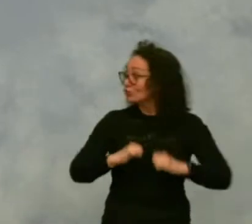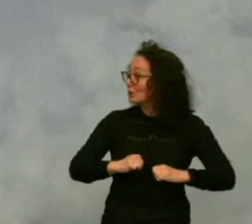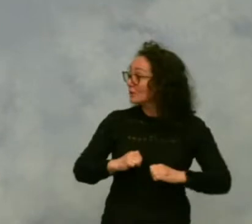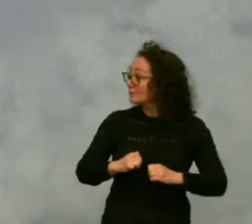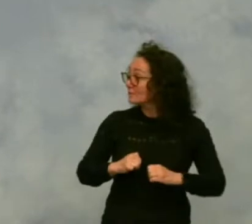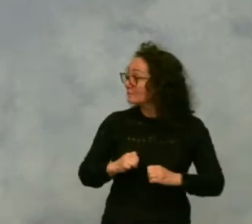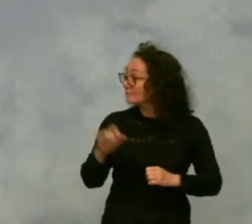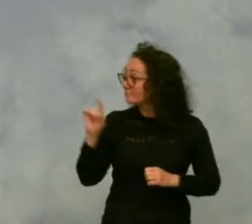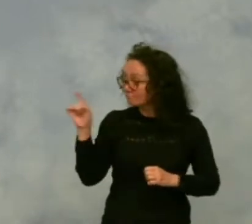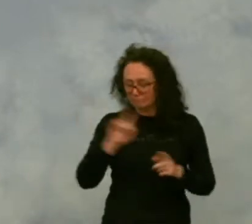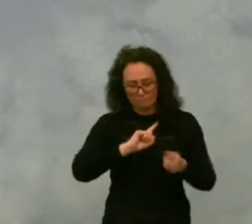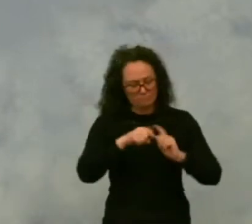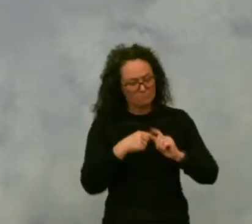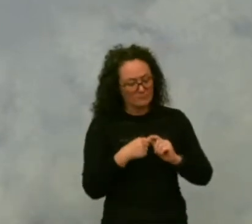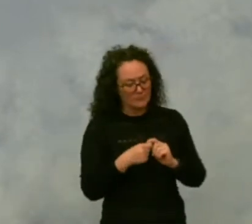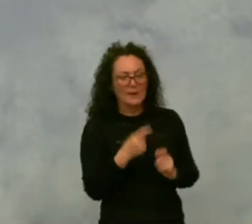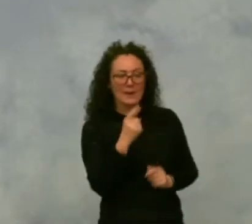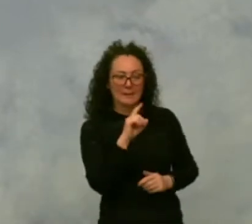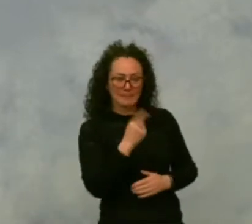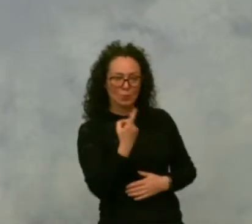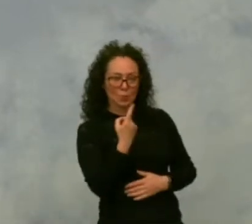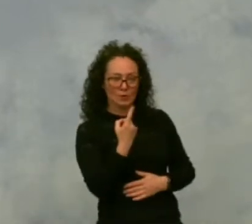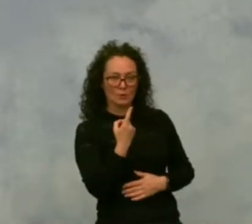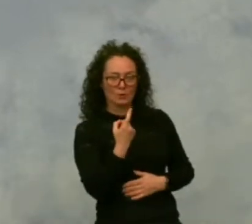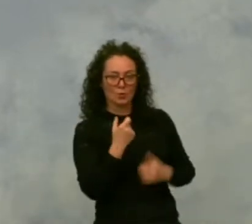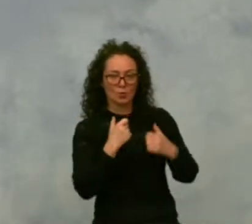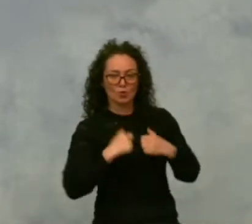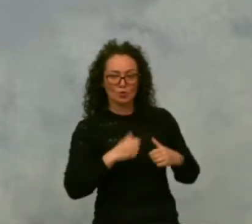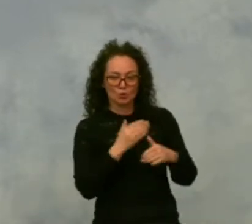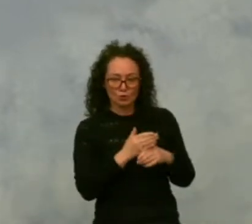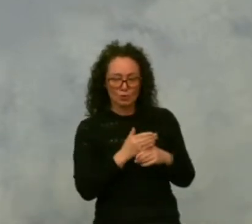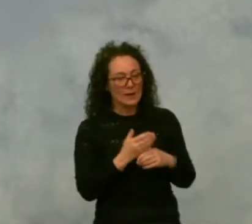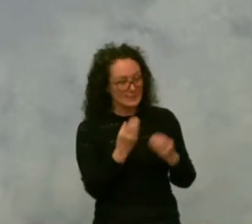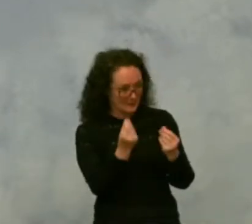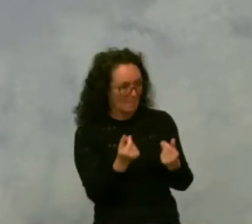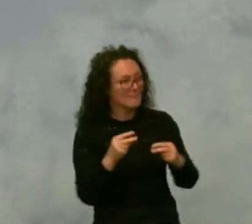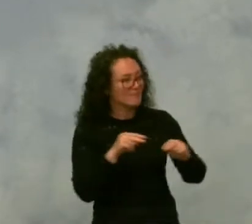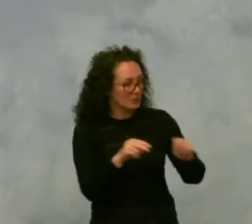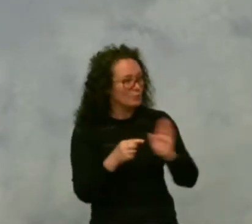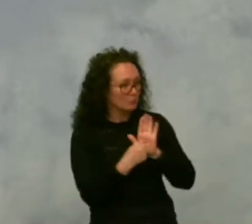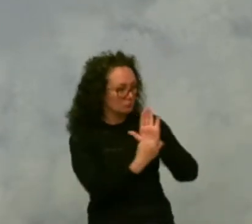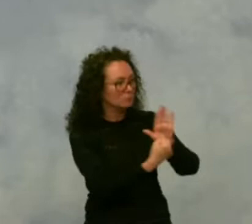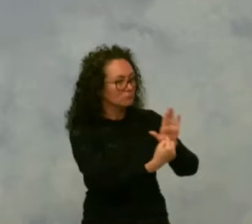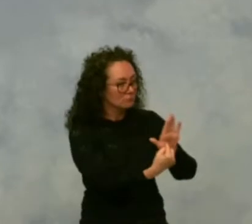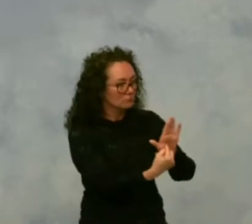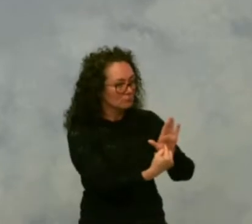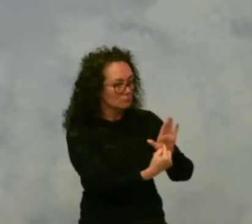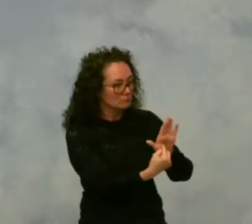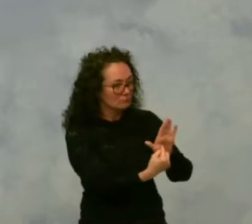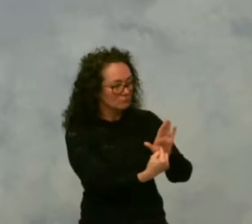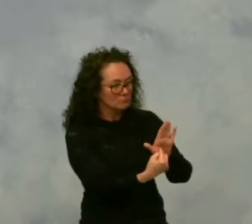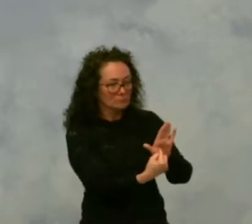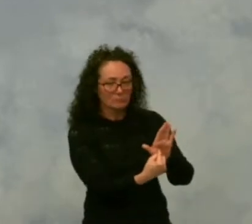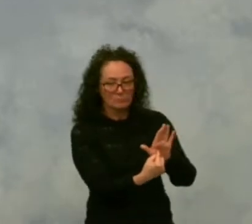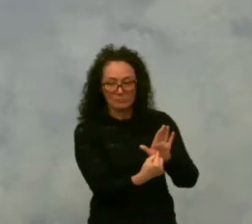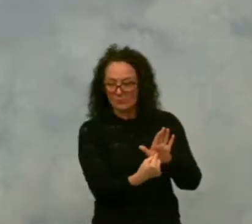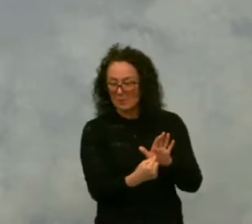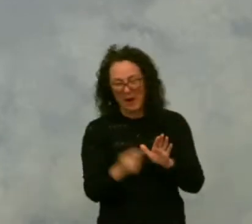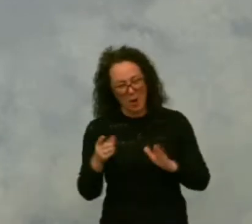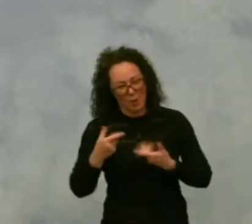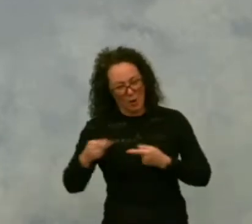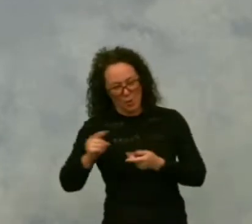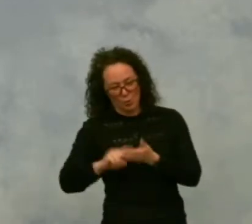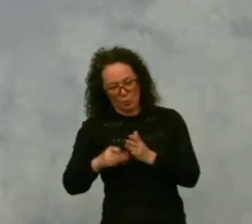There was one social work this morning. There was a couple of videos shown regarding it, but I'll let Tom speak on